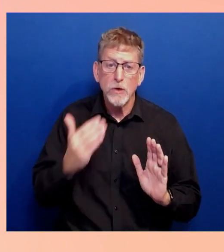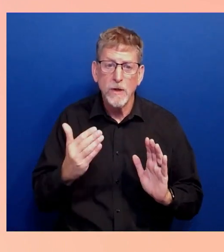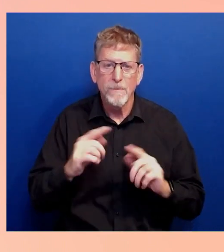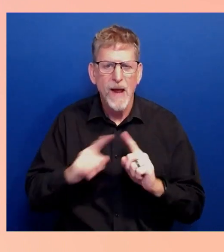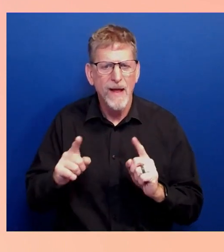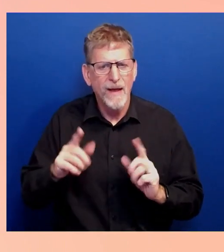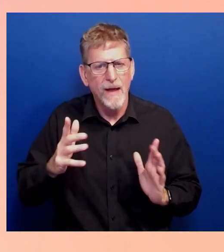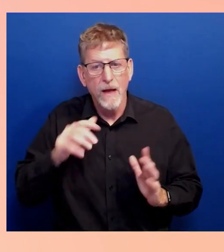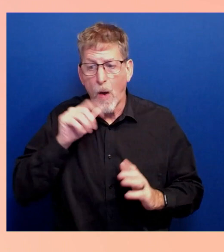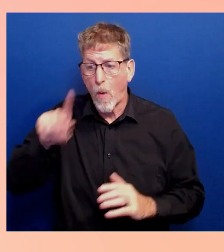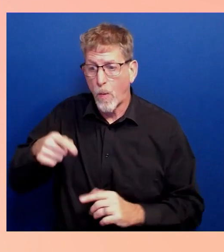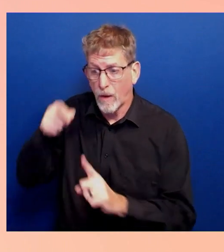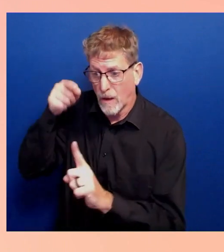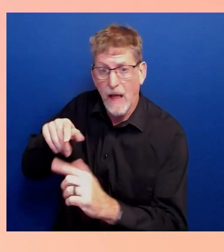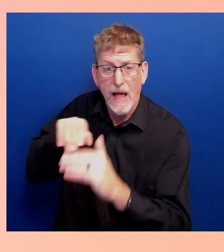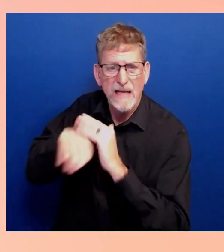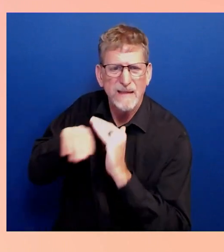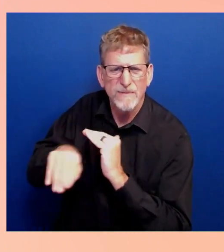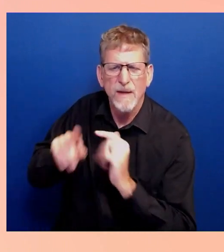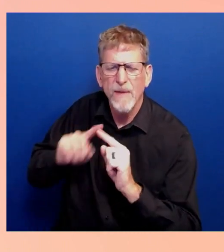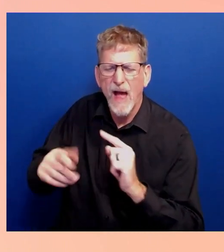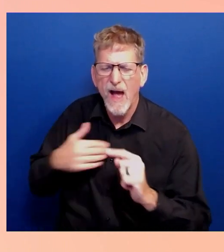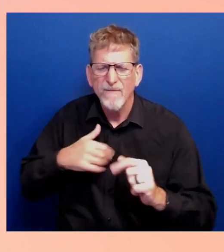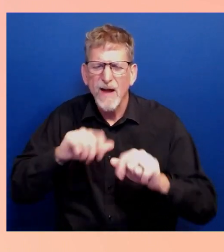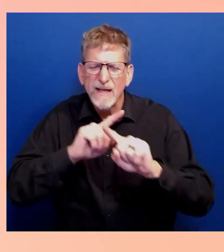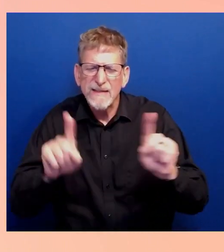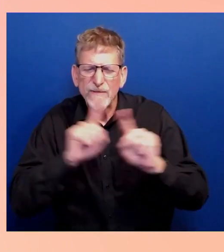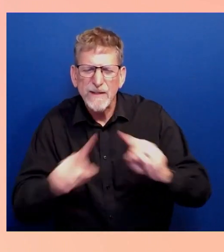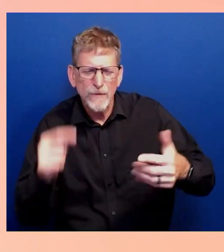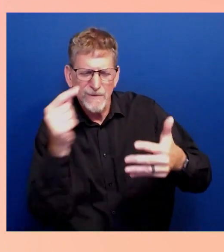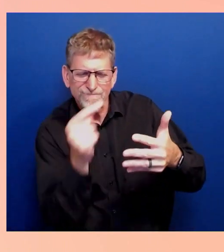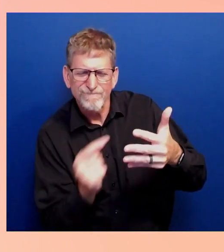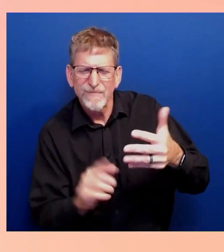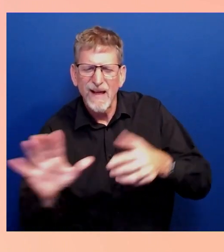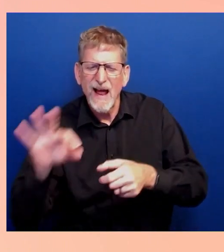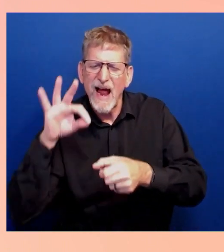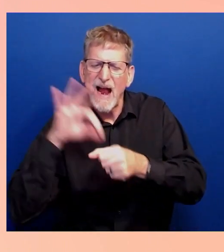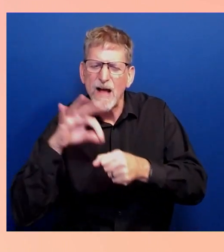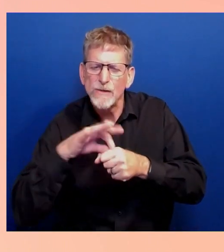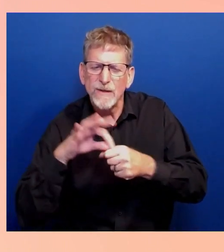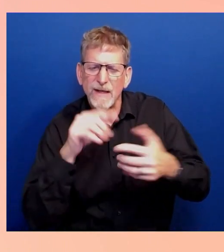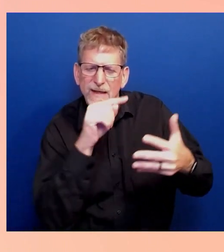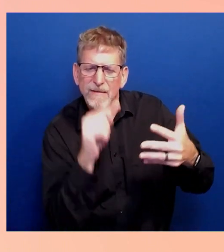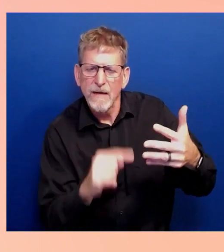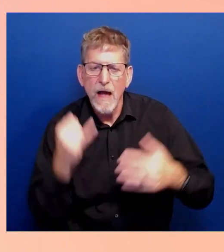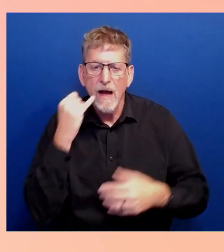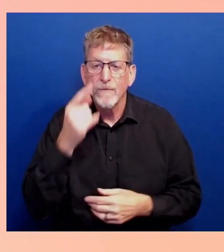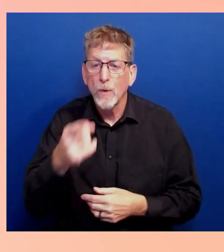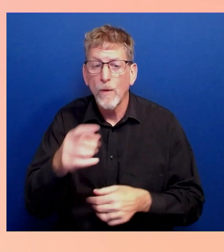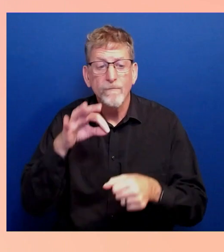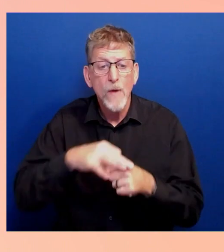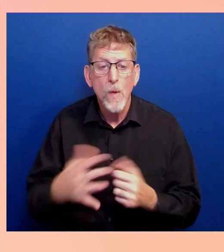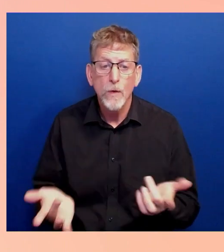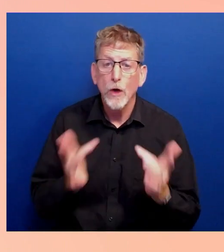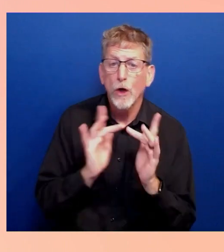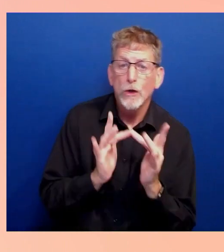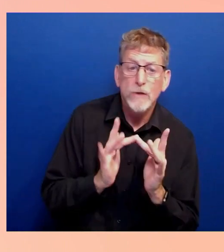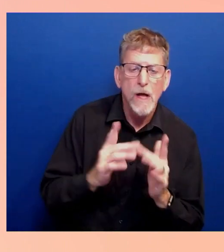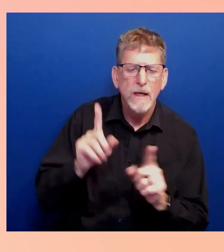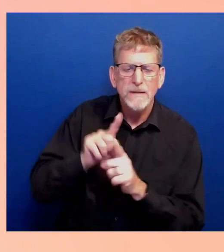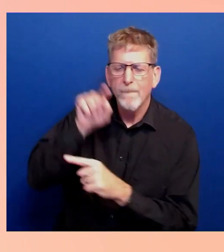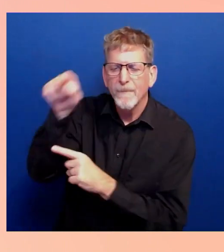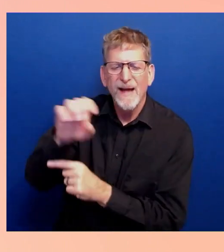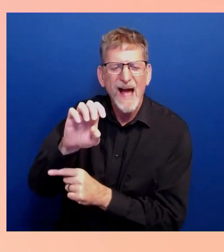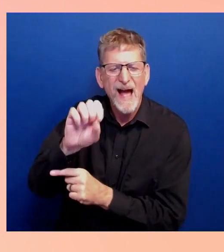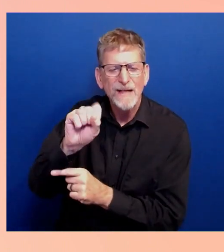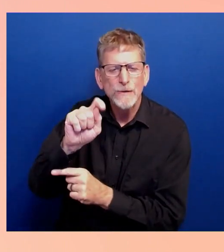features of the election, regardless if you vote with internet like in Estonia, with a voting machine like here in Belgium, with a ballot box like